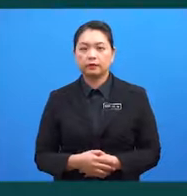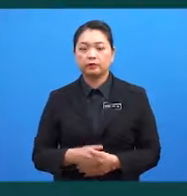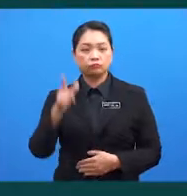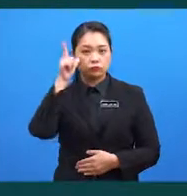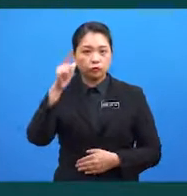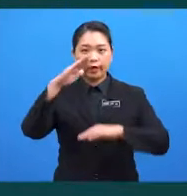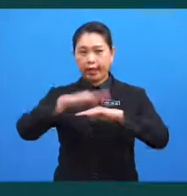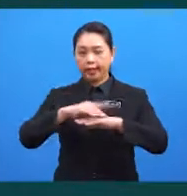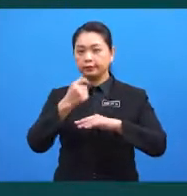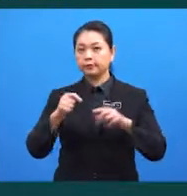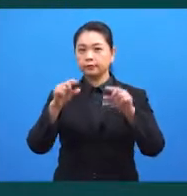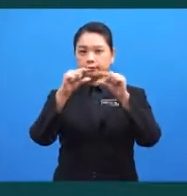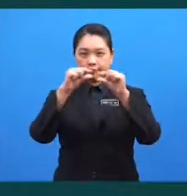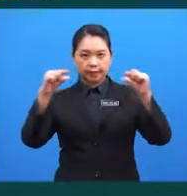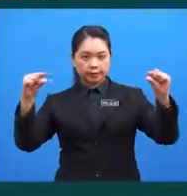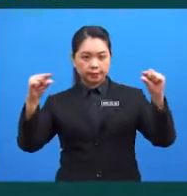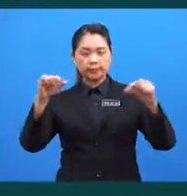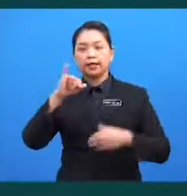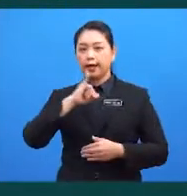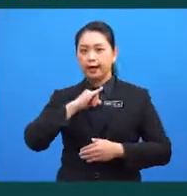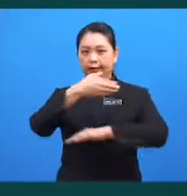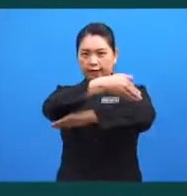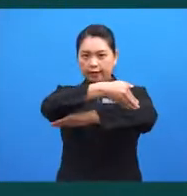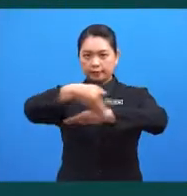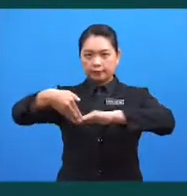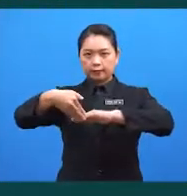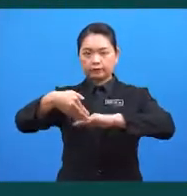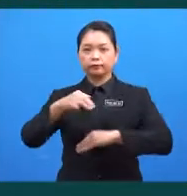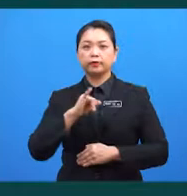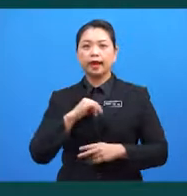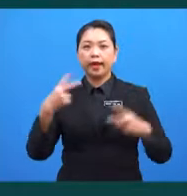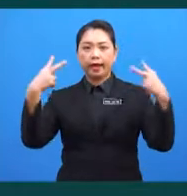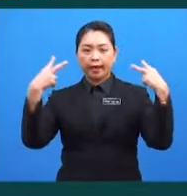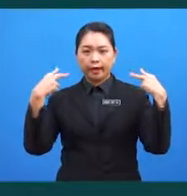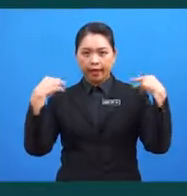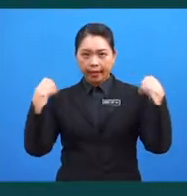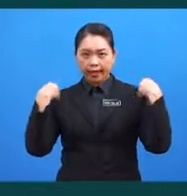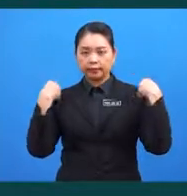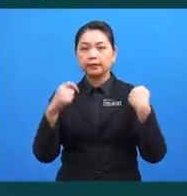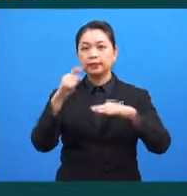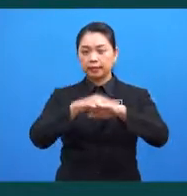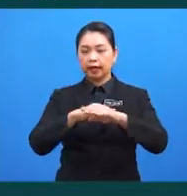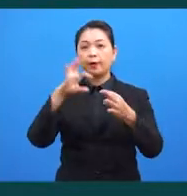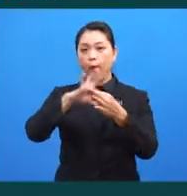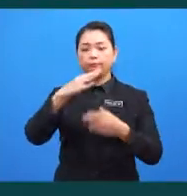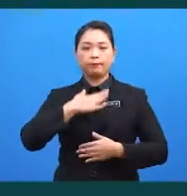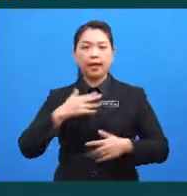Look at the phrases I've underlined. I had the time of my life.